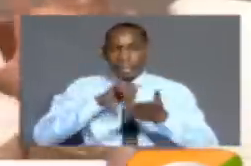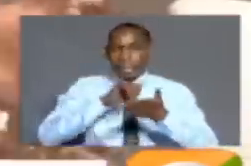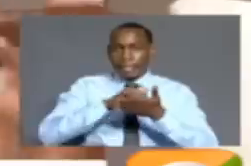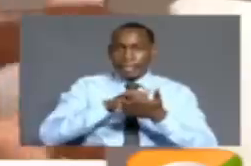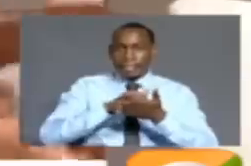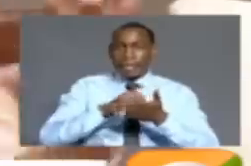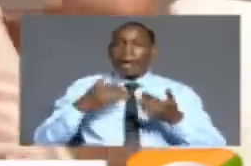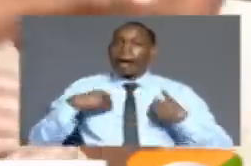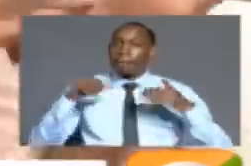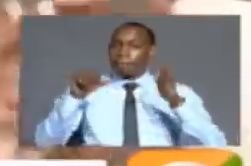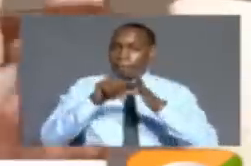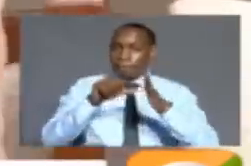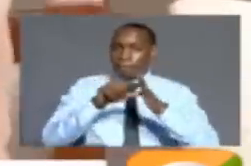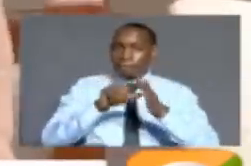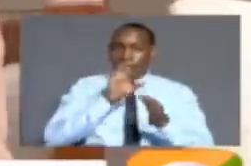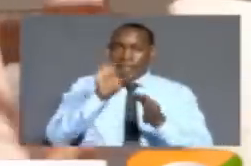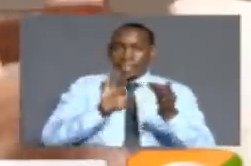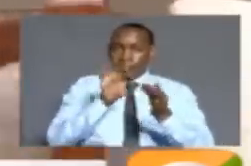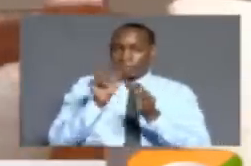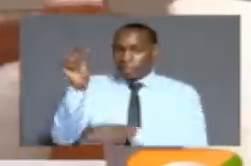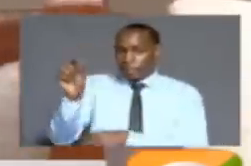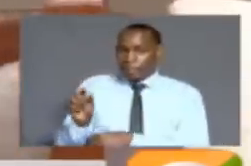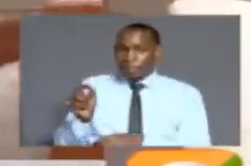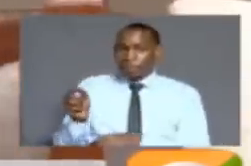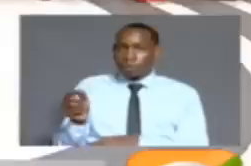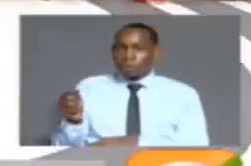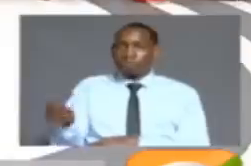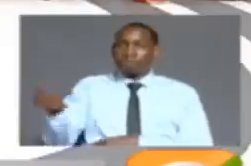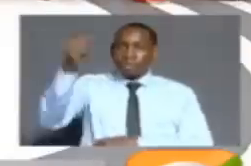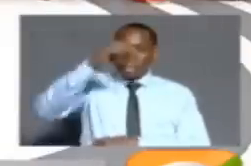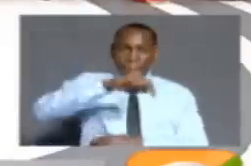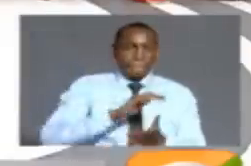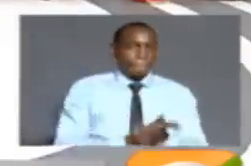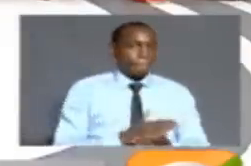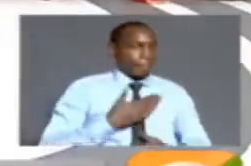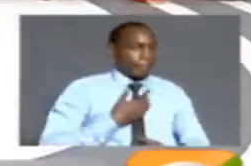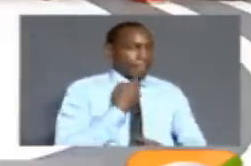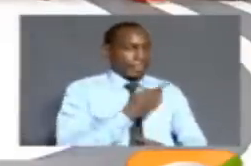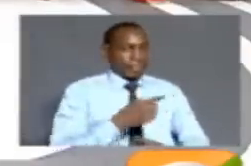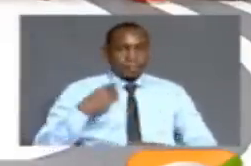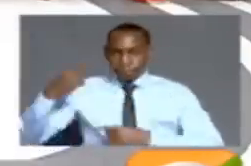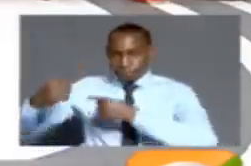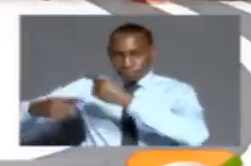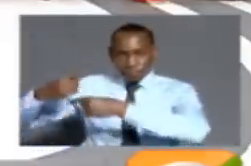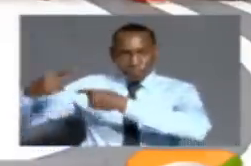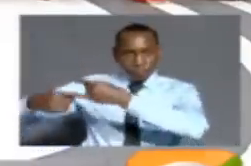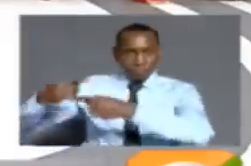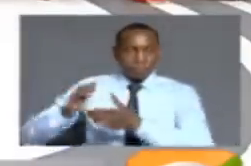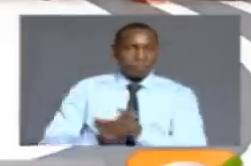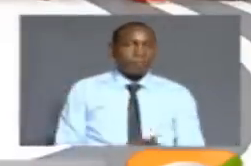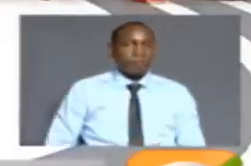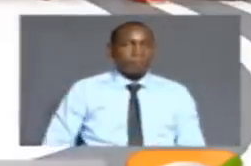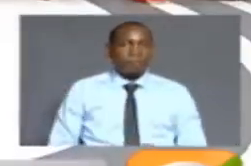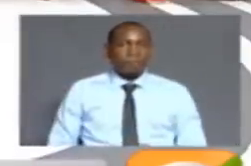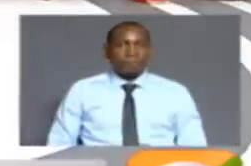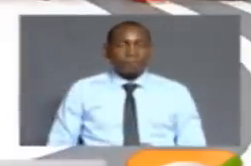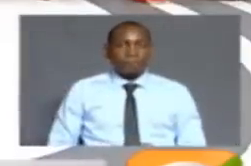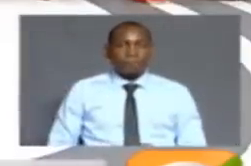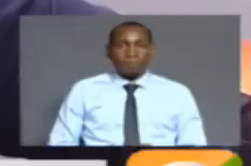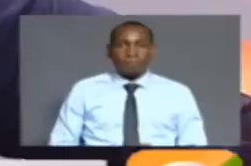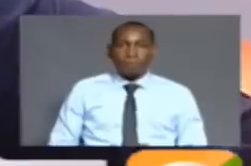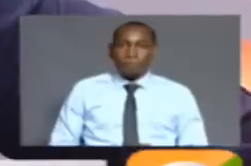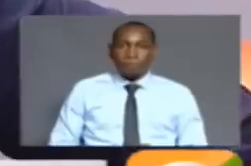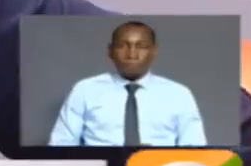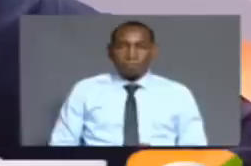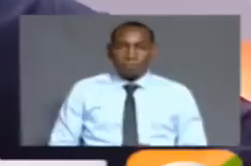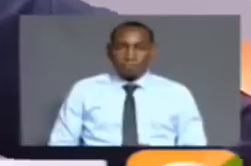what we have an issue with this specific person who's coming. Jeff, let me tell you something. Go on. You know, it will be remiss of me not to, if I don't say